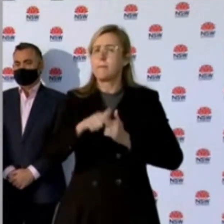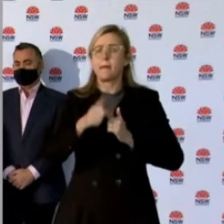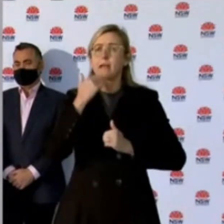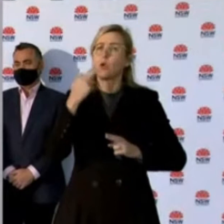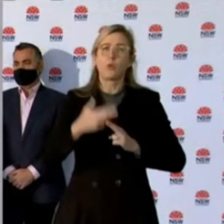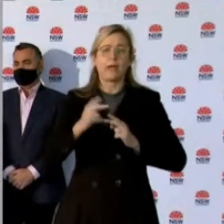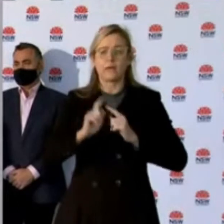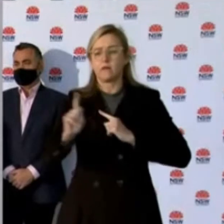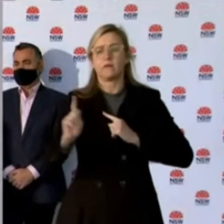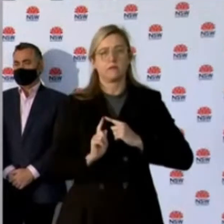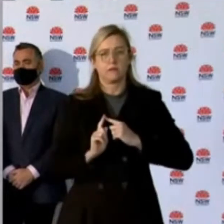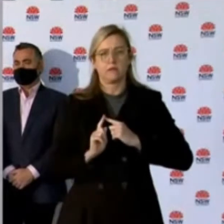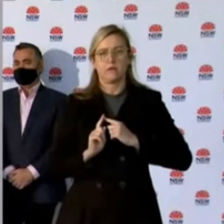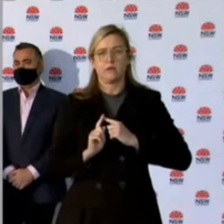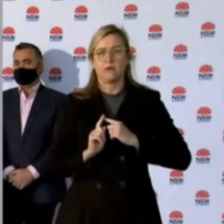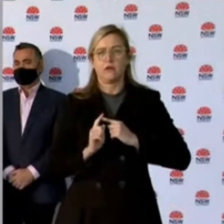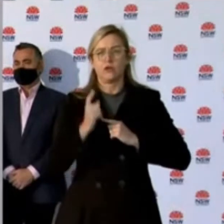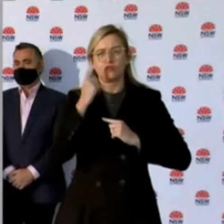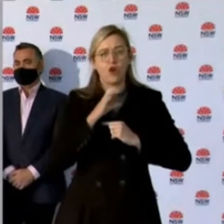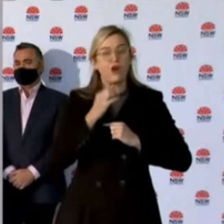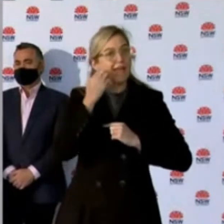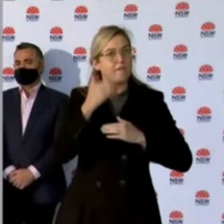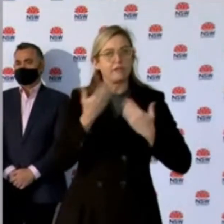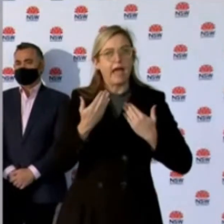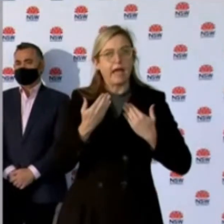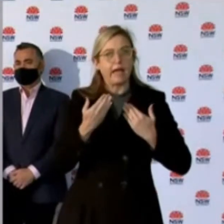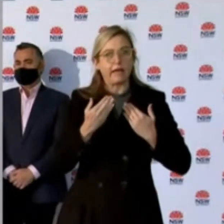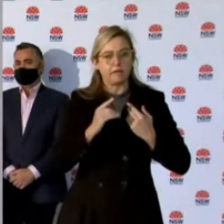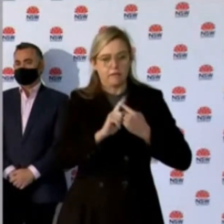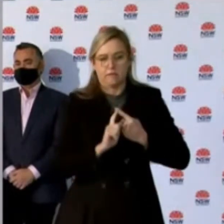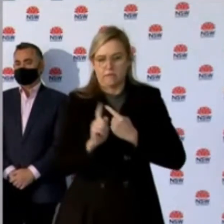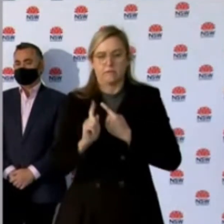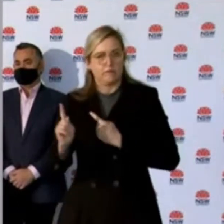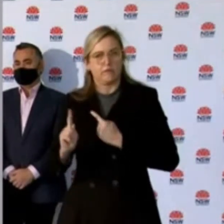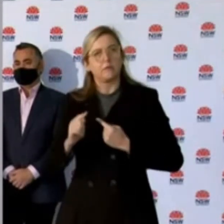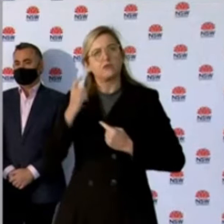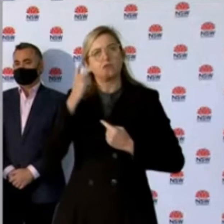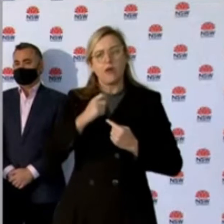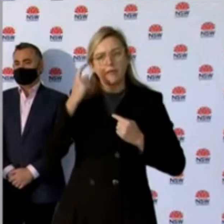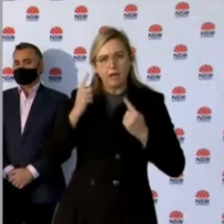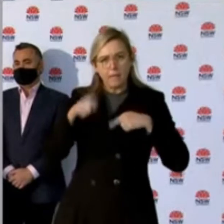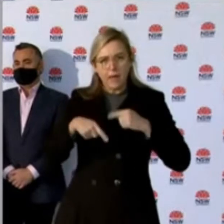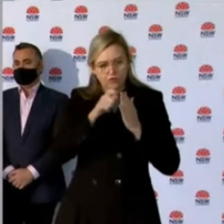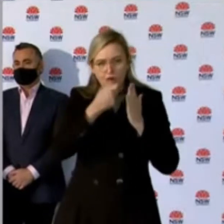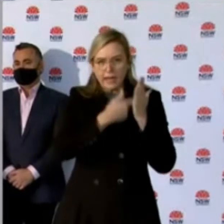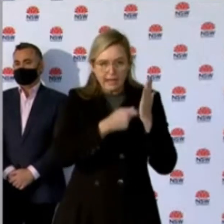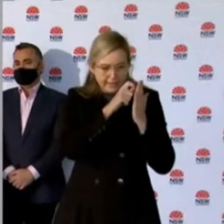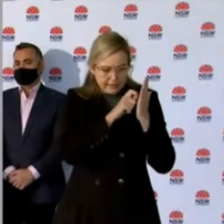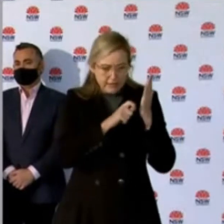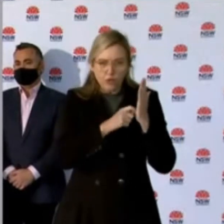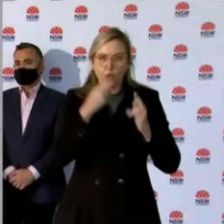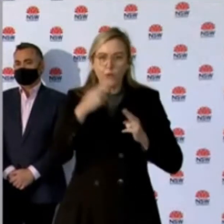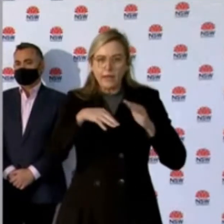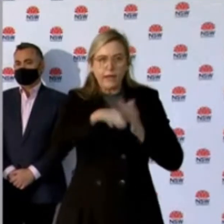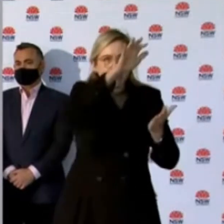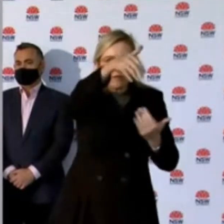it as infrequently as you can, shop purposefully, have a list before you're going in there, wear a mask and put the mask